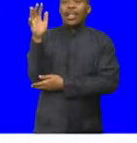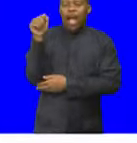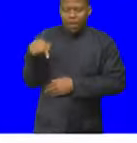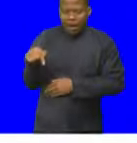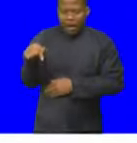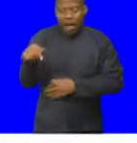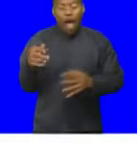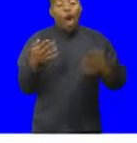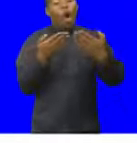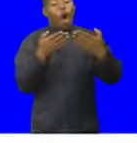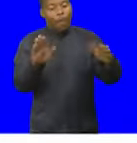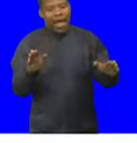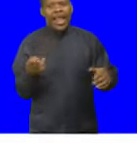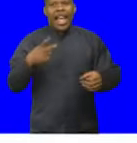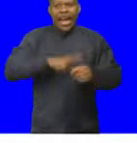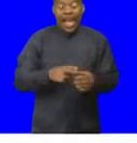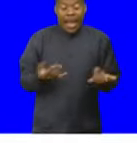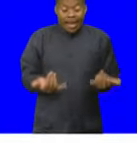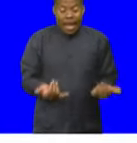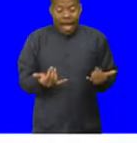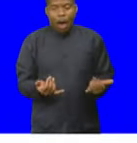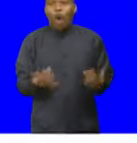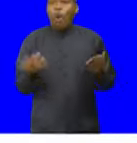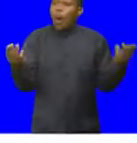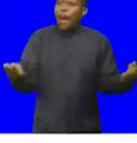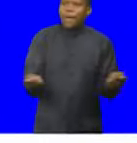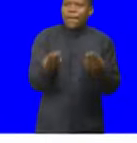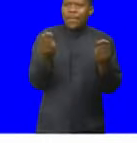ikakhulu kulamalanga sigubha mhlambe